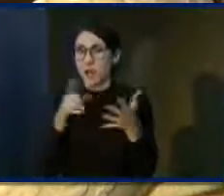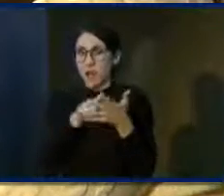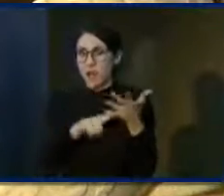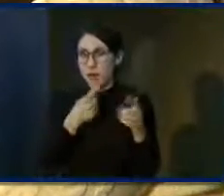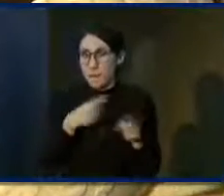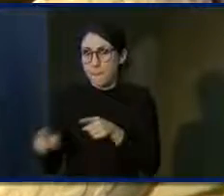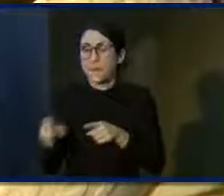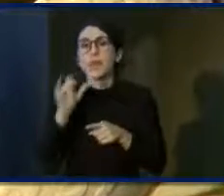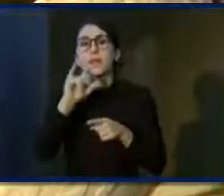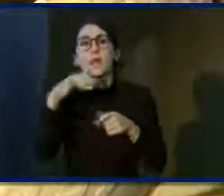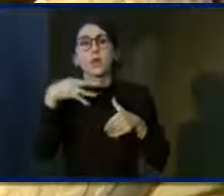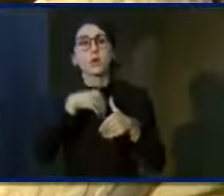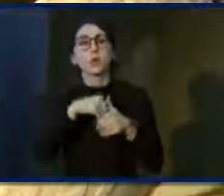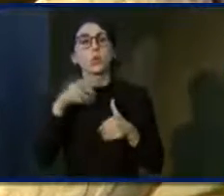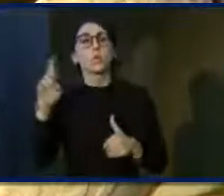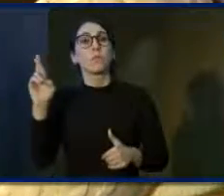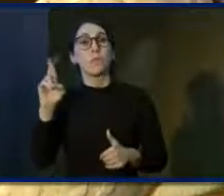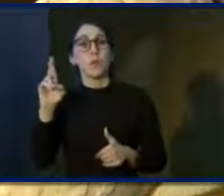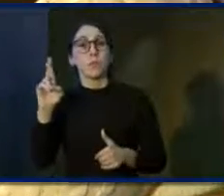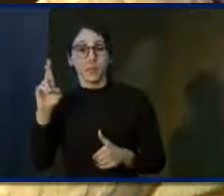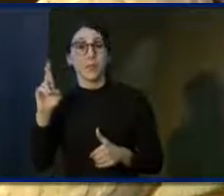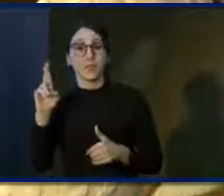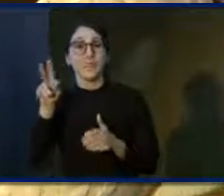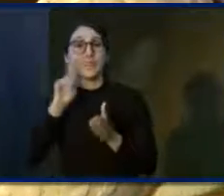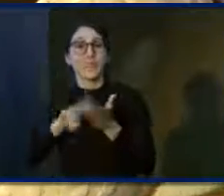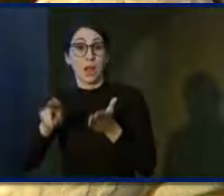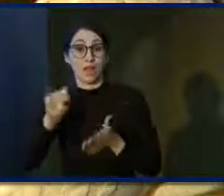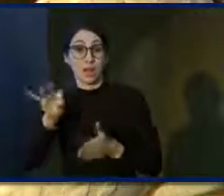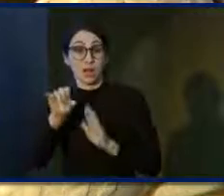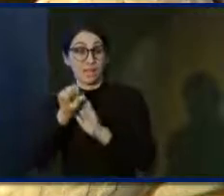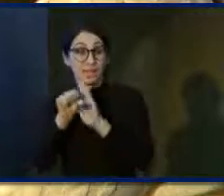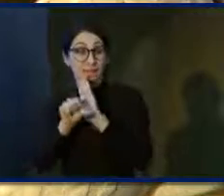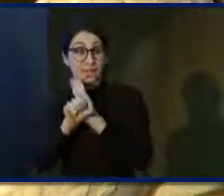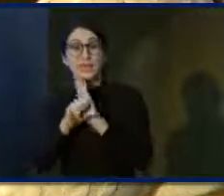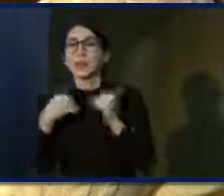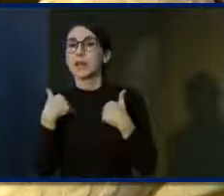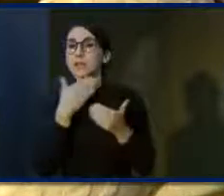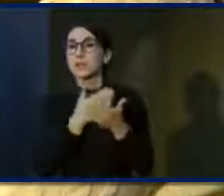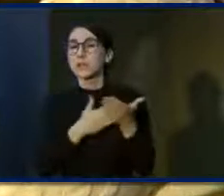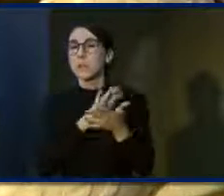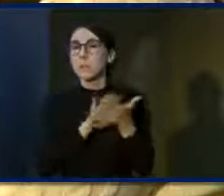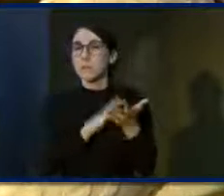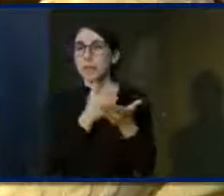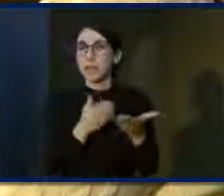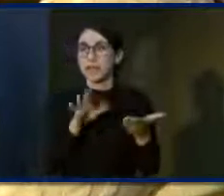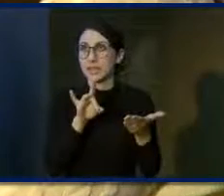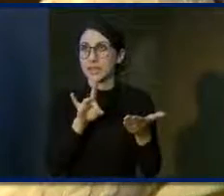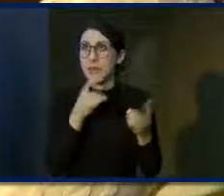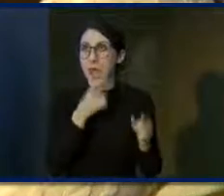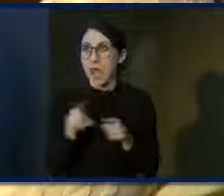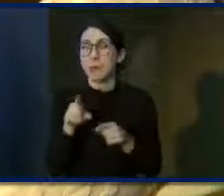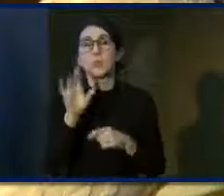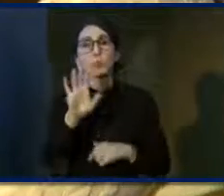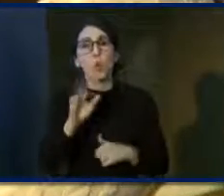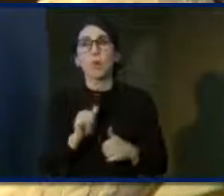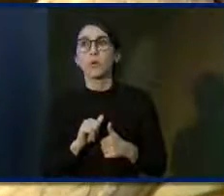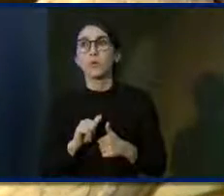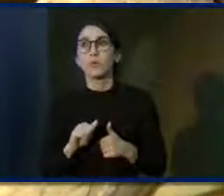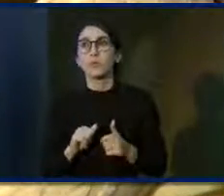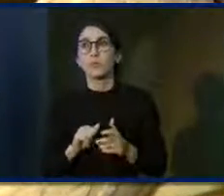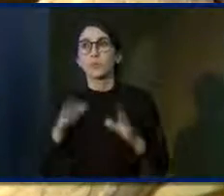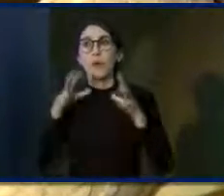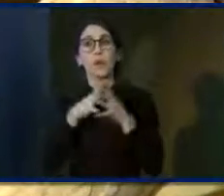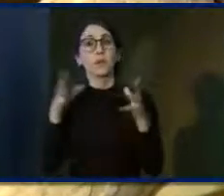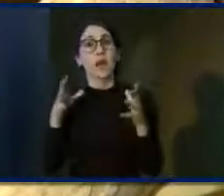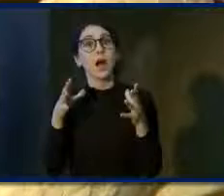including Republican secretaries of state. You know, there were some things because we rallied, and I just want to say, and just to say, a lot of the